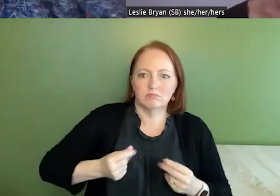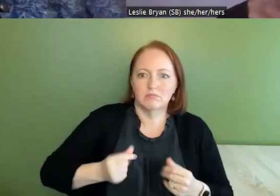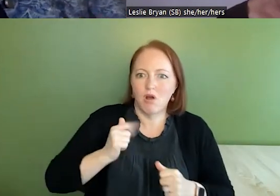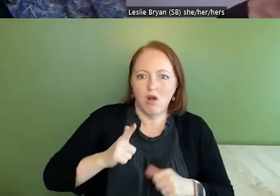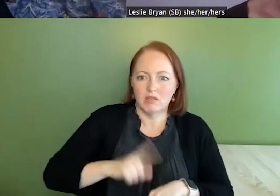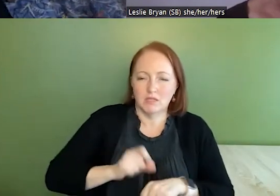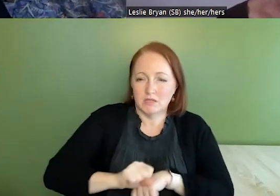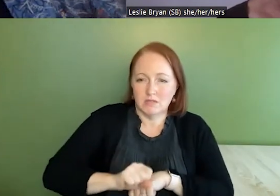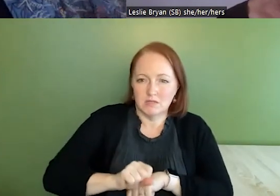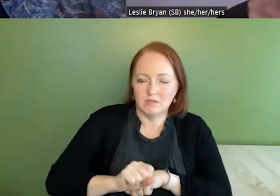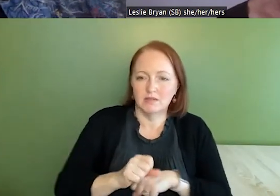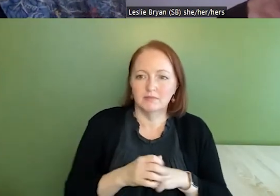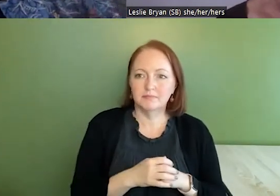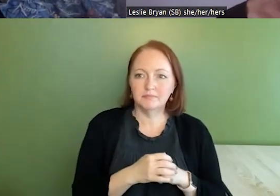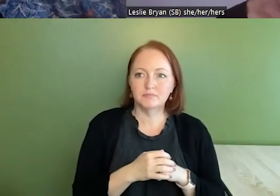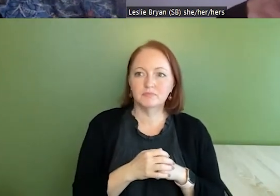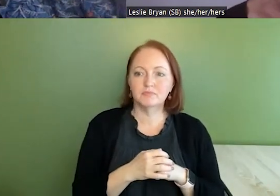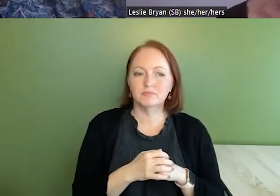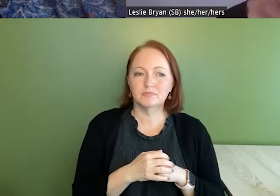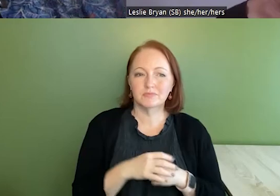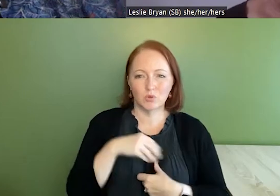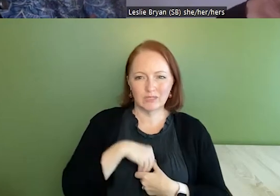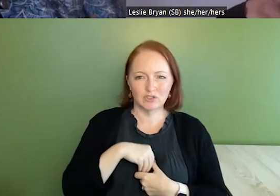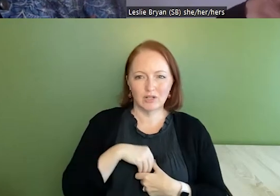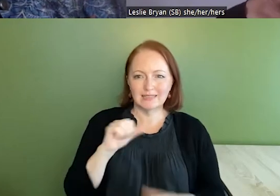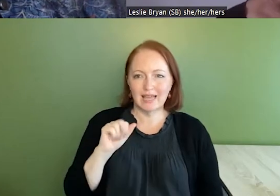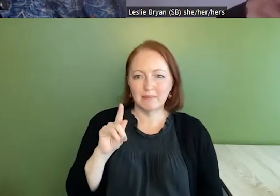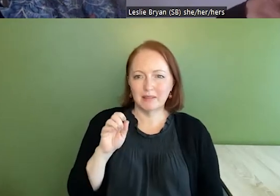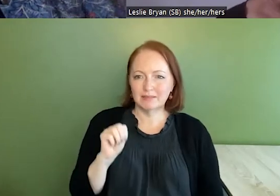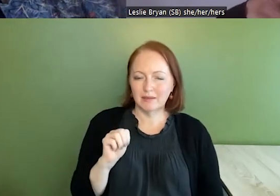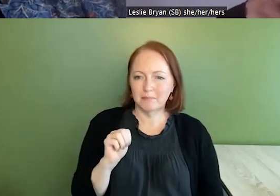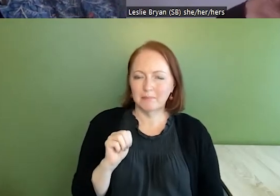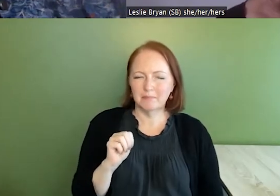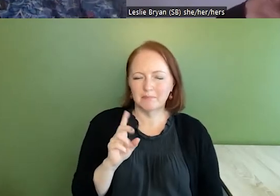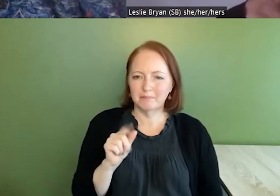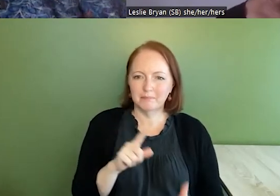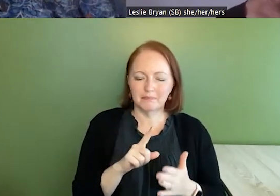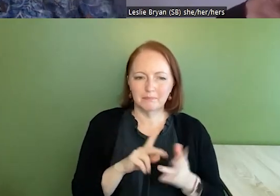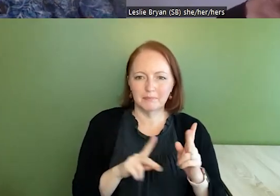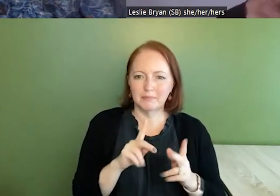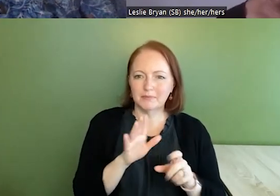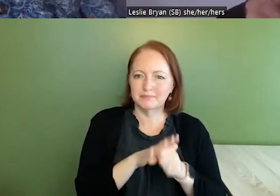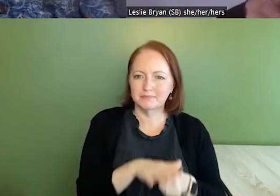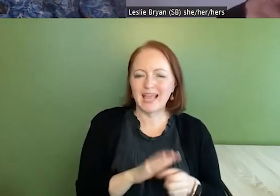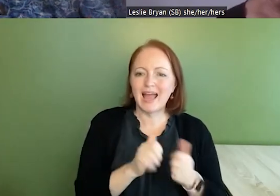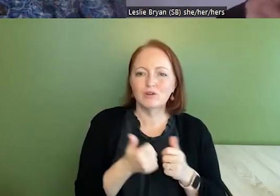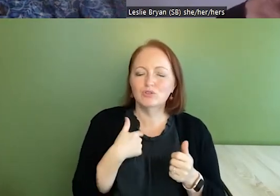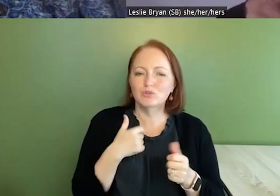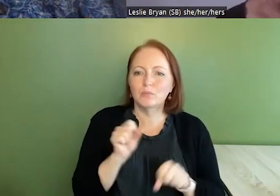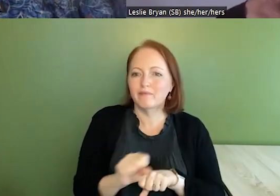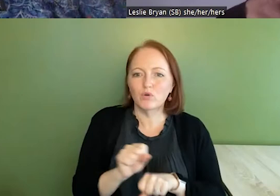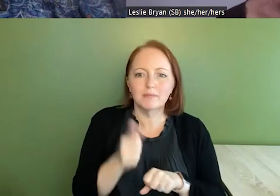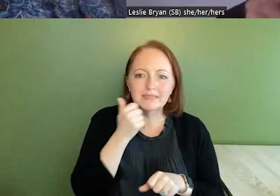time. And so internalized ableism is really kind of, how do you perform on a daily